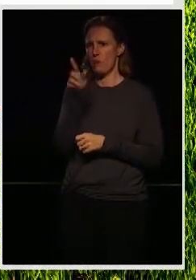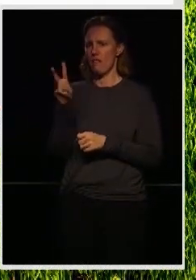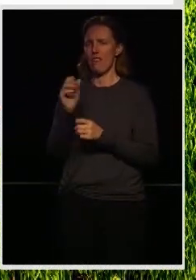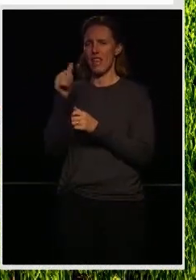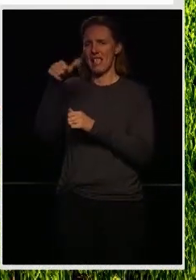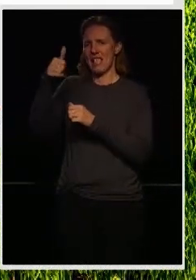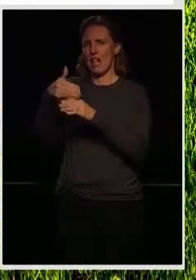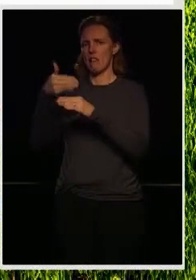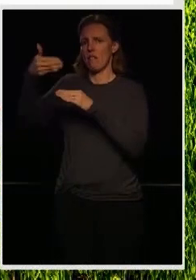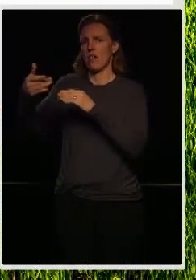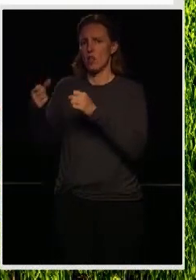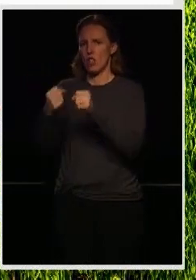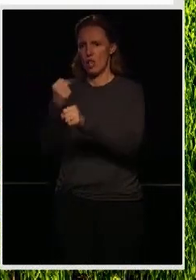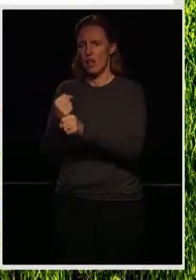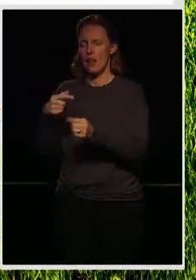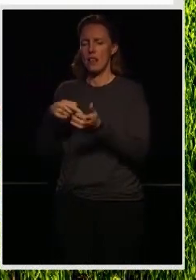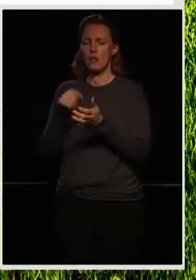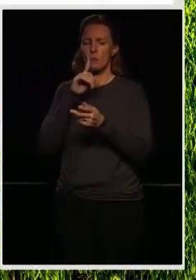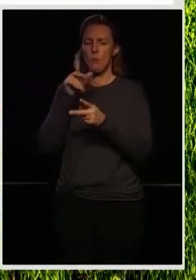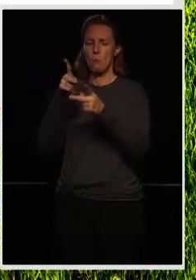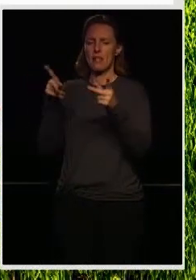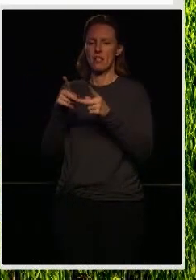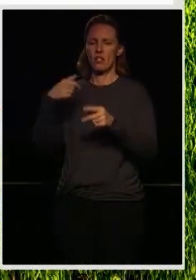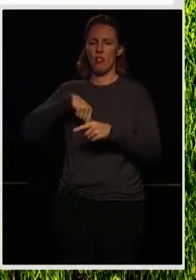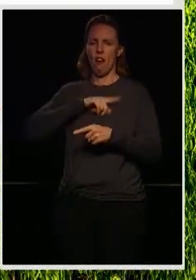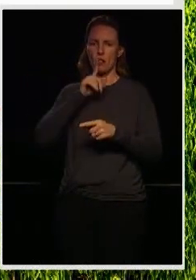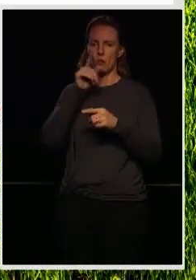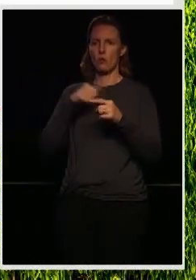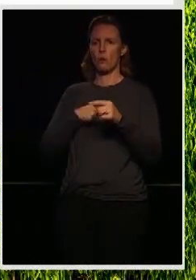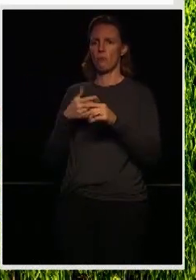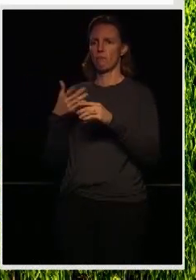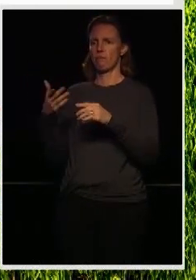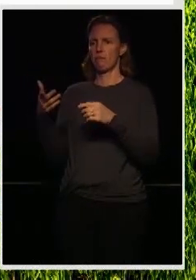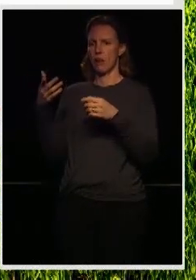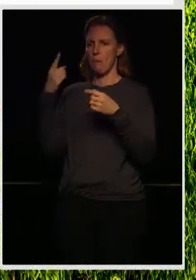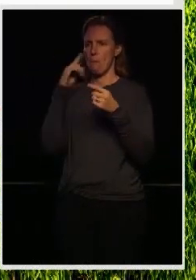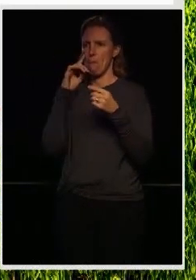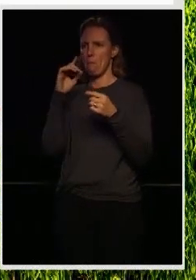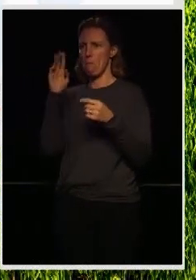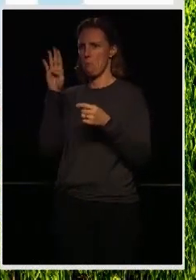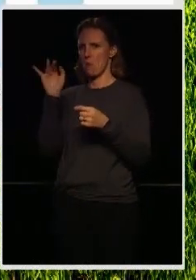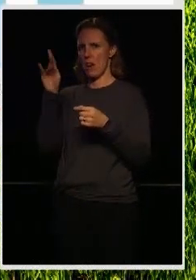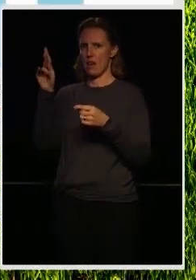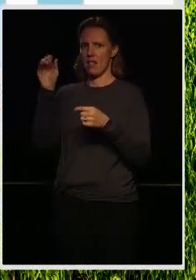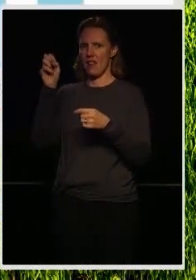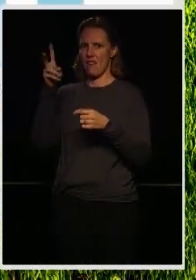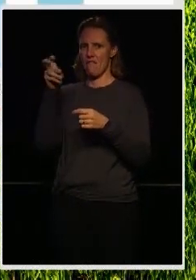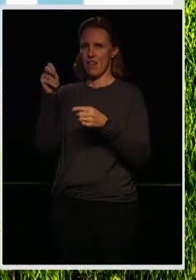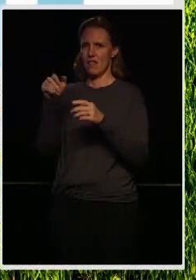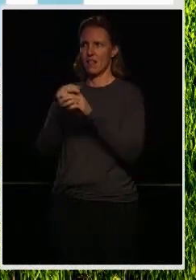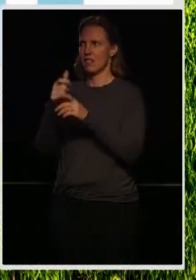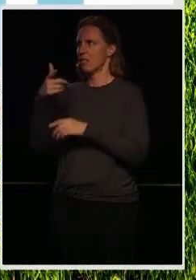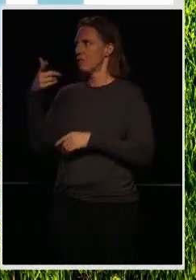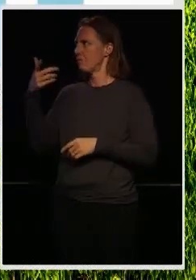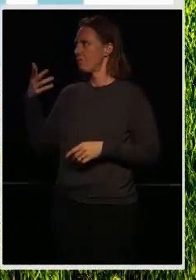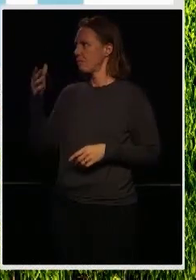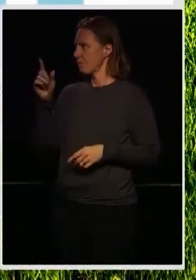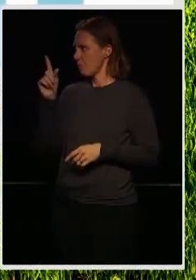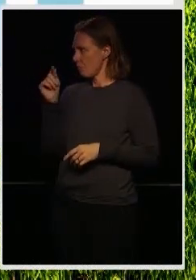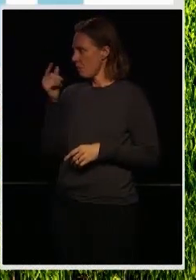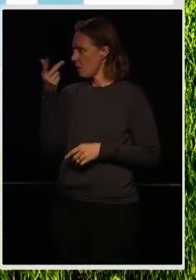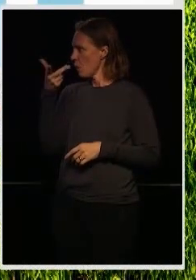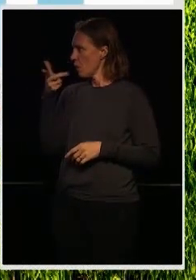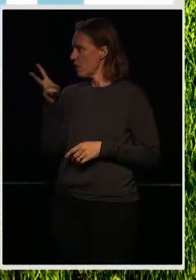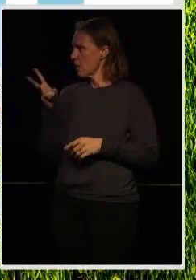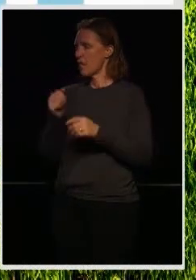following. This will position us to break even in 2026 and reach nearly $80 million in revenue